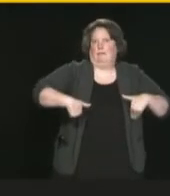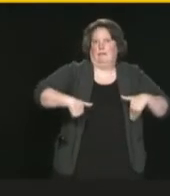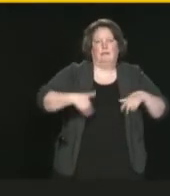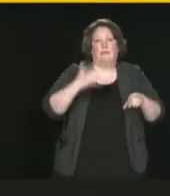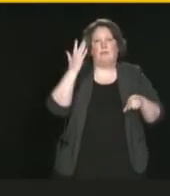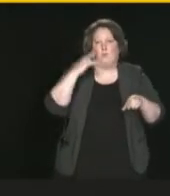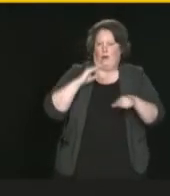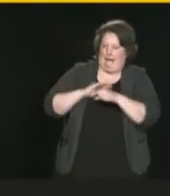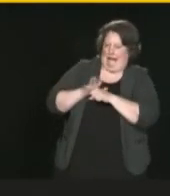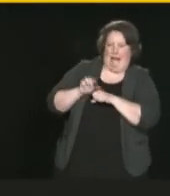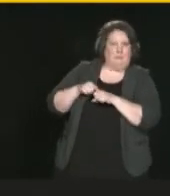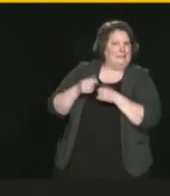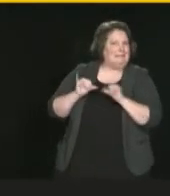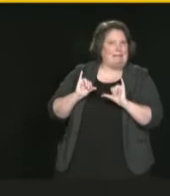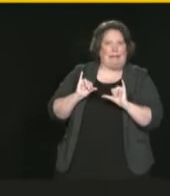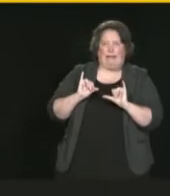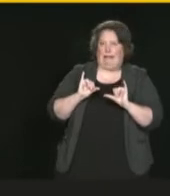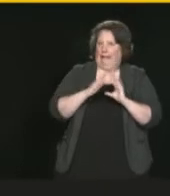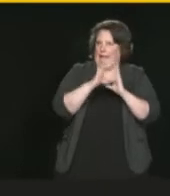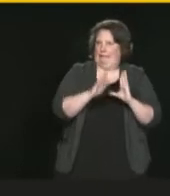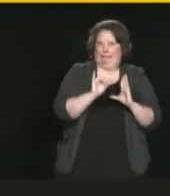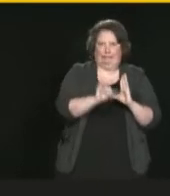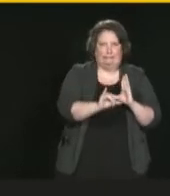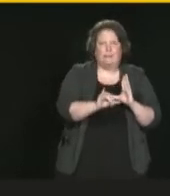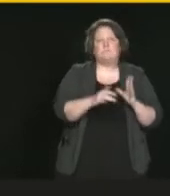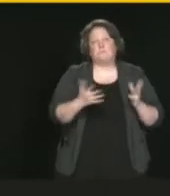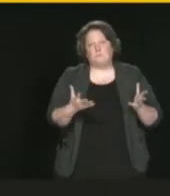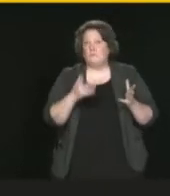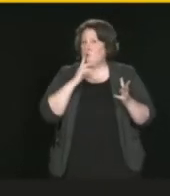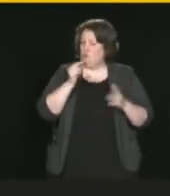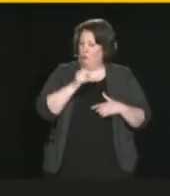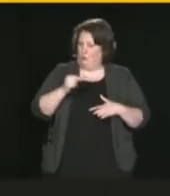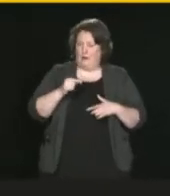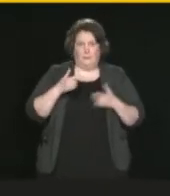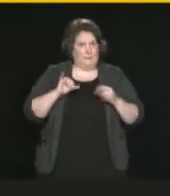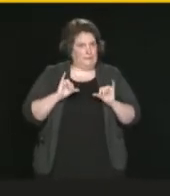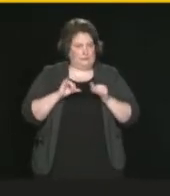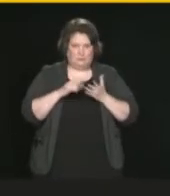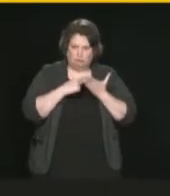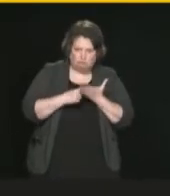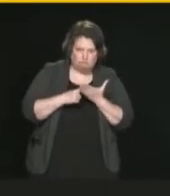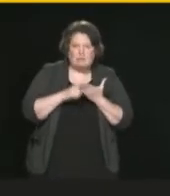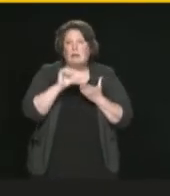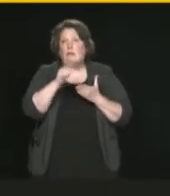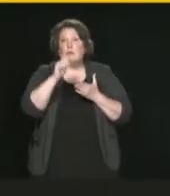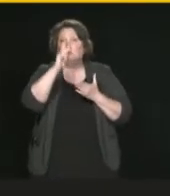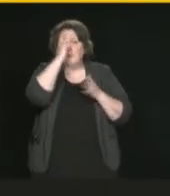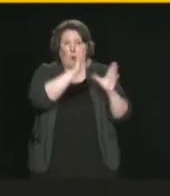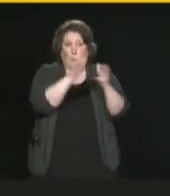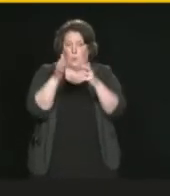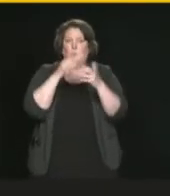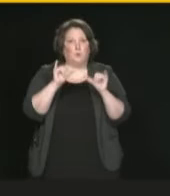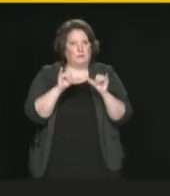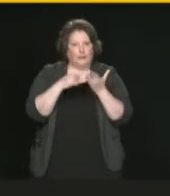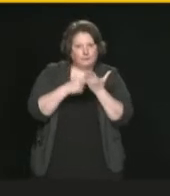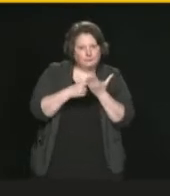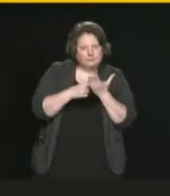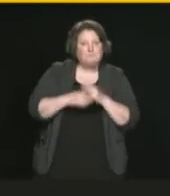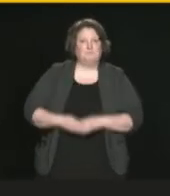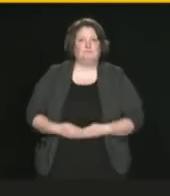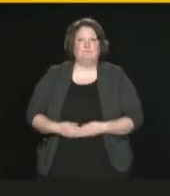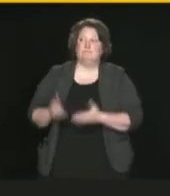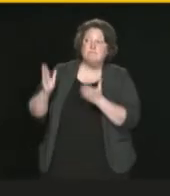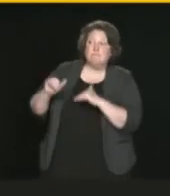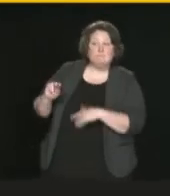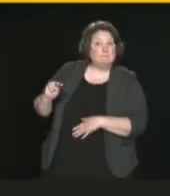the pandemic. So we're going to continue our discussions both internally and with other parties to get this right for Canadians. En suivi, Michel? A